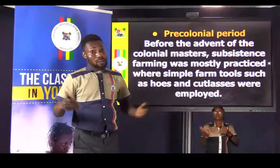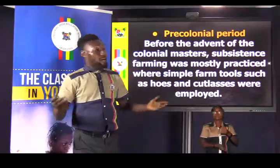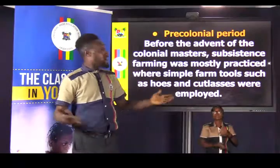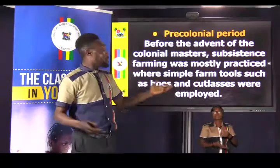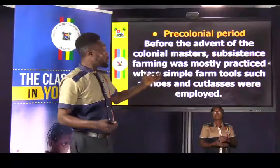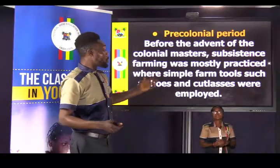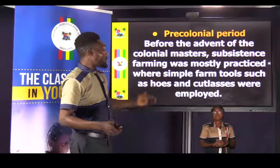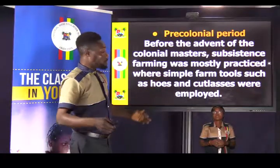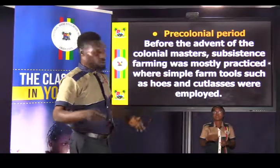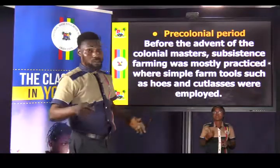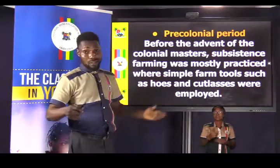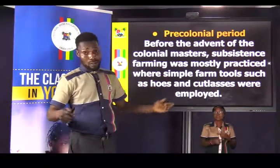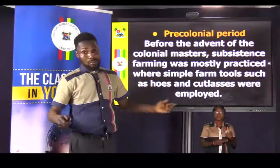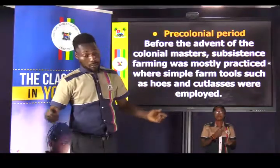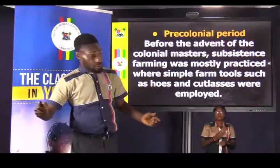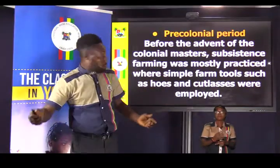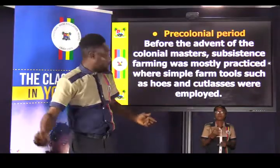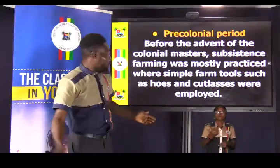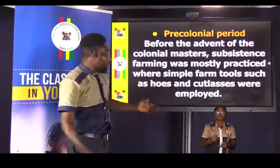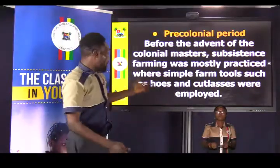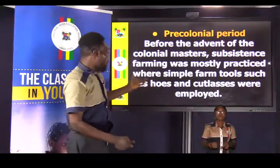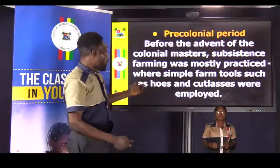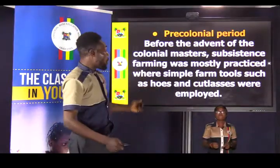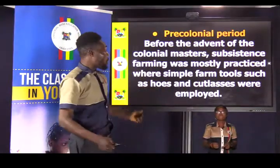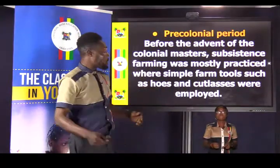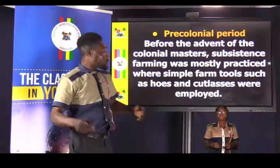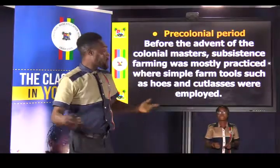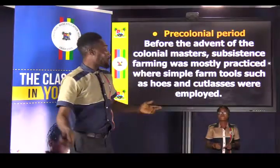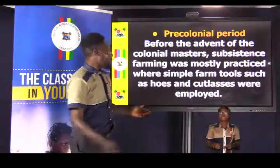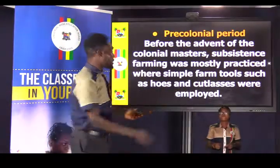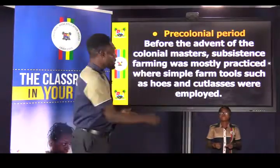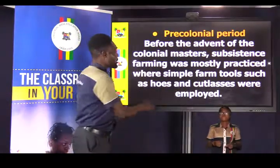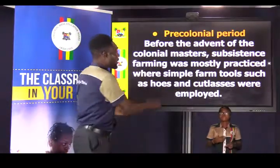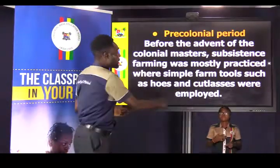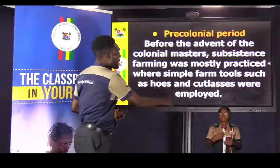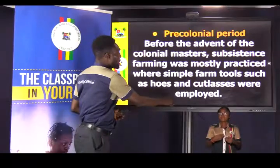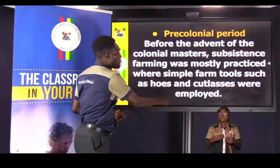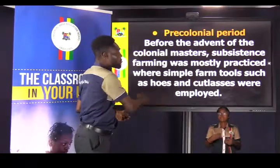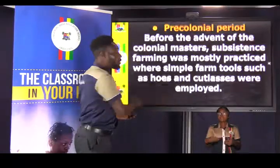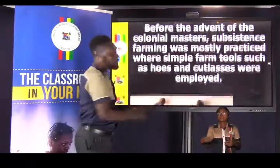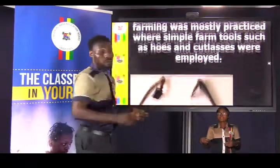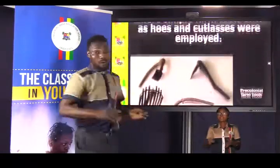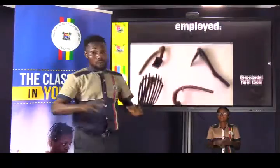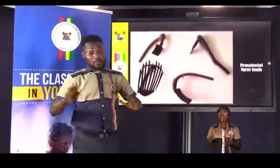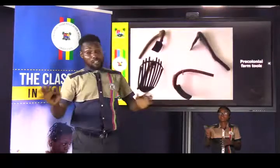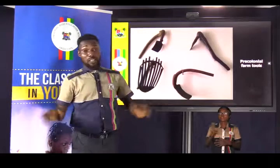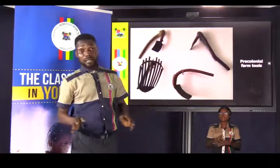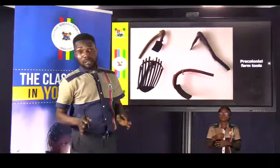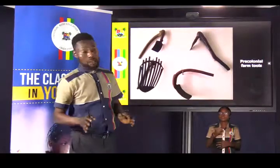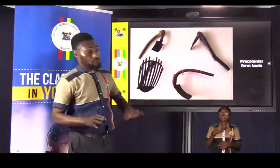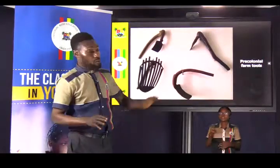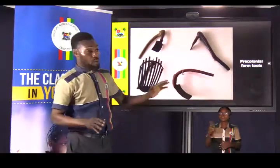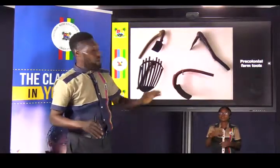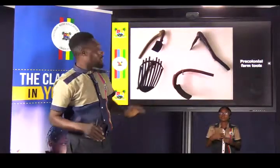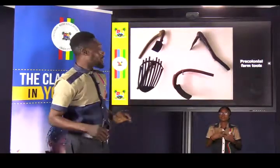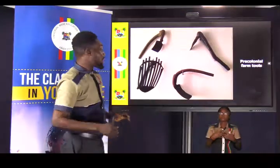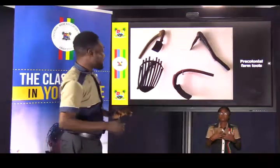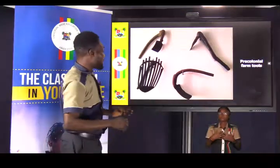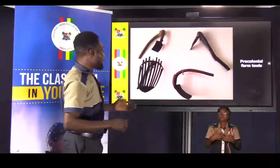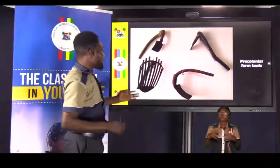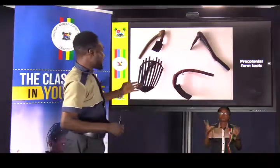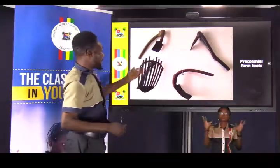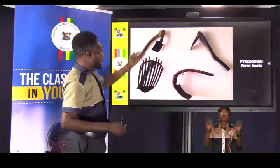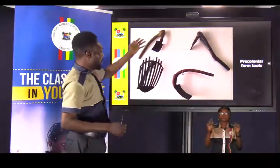employed. The kind of tools they used was hoes, cutlasses, and the use of machines was not